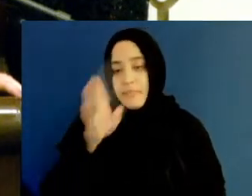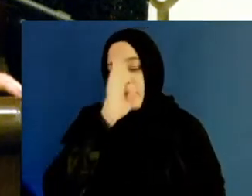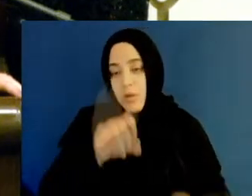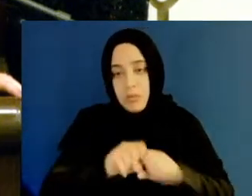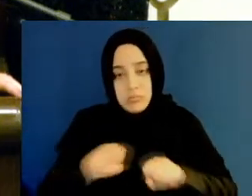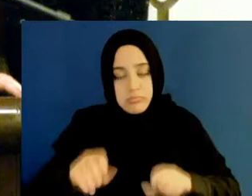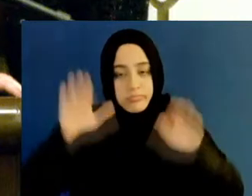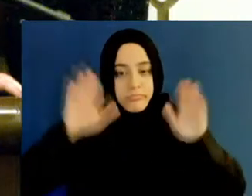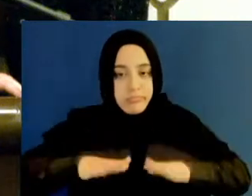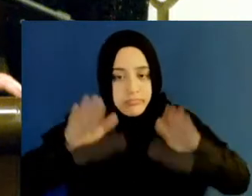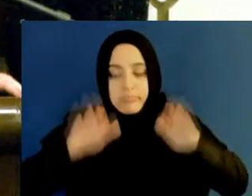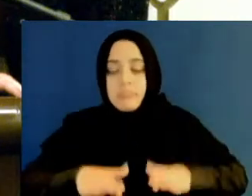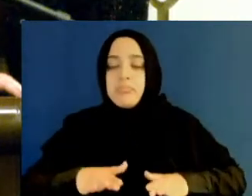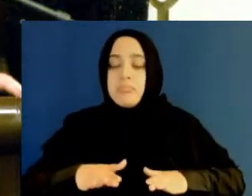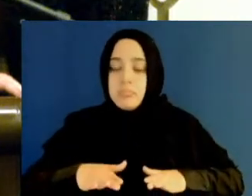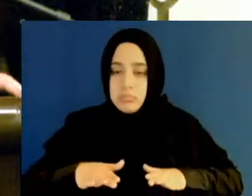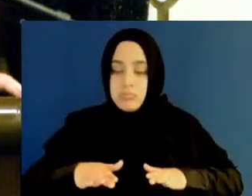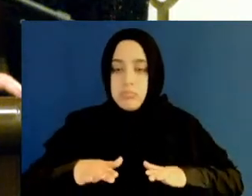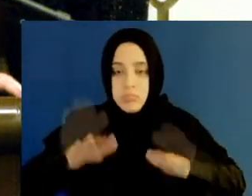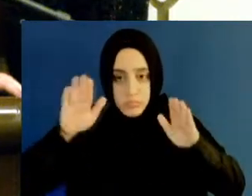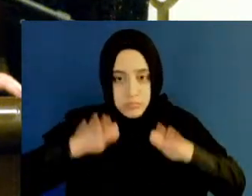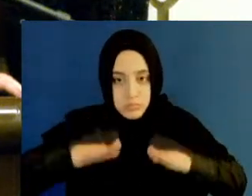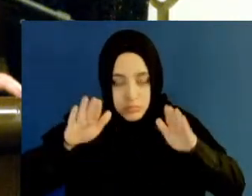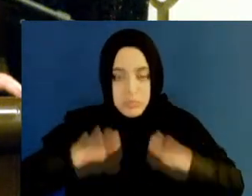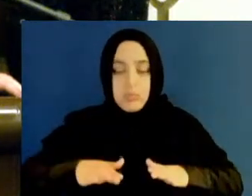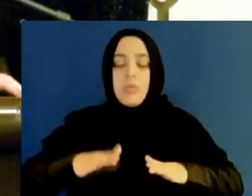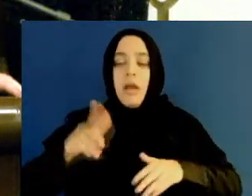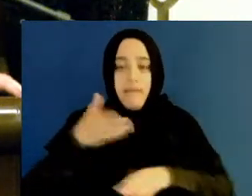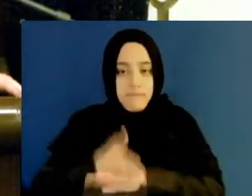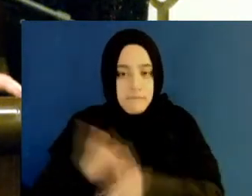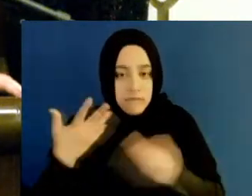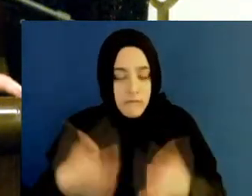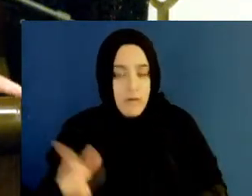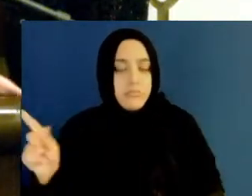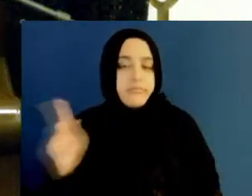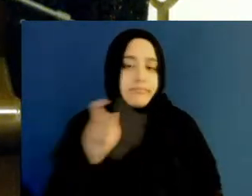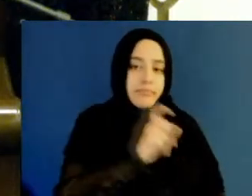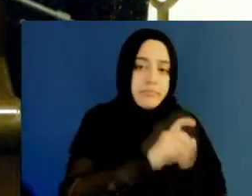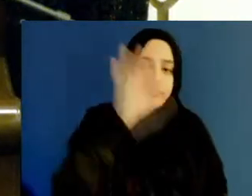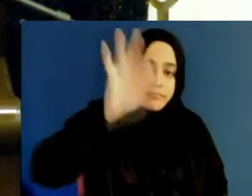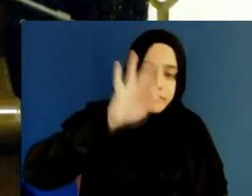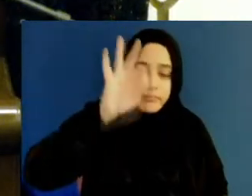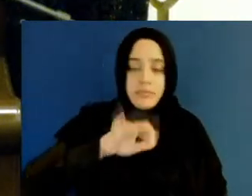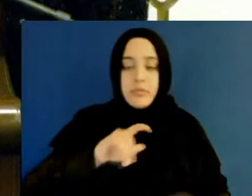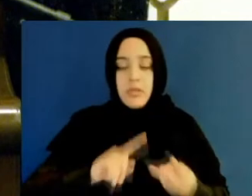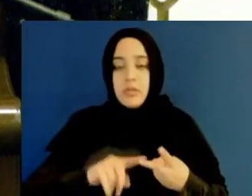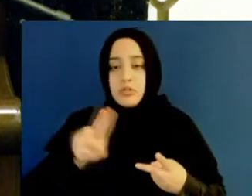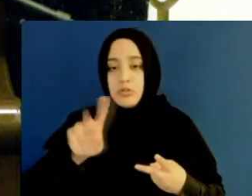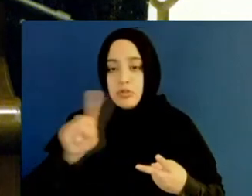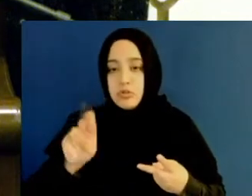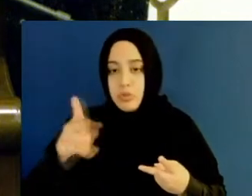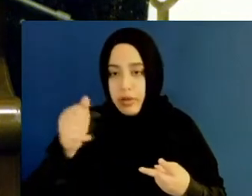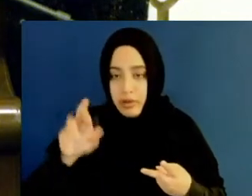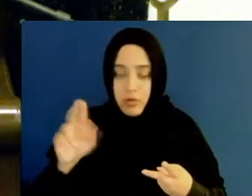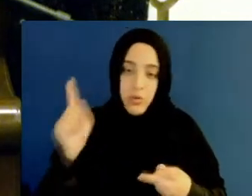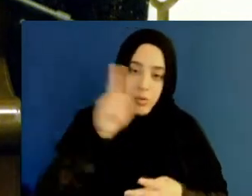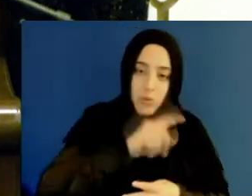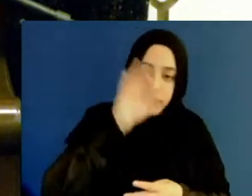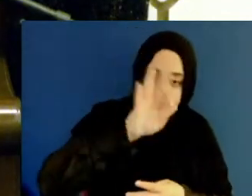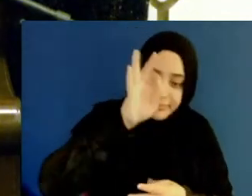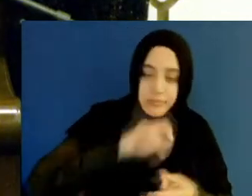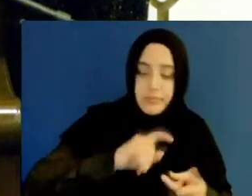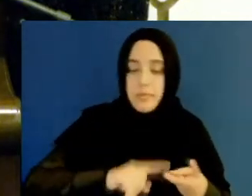that Zuhair goes and delivers a khutbah. Burair goes and delivers a khutbah. When none of these sermons had